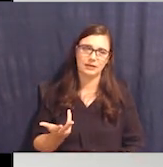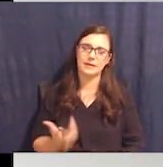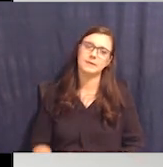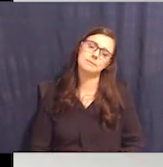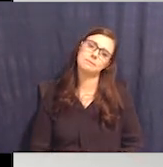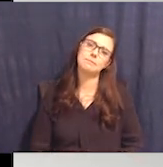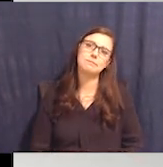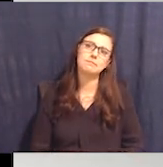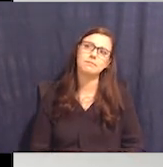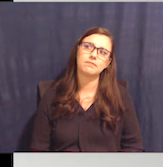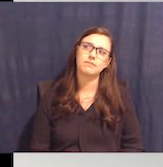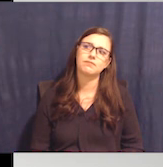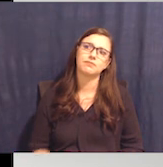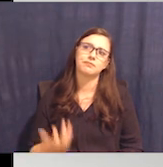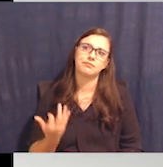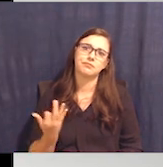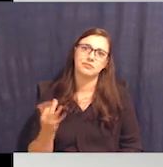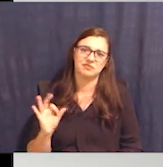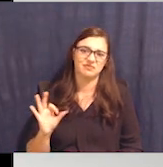organization in,